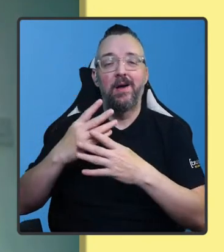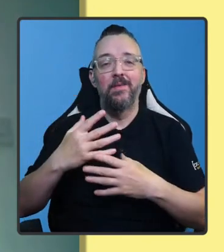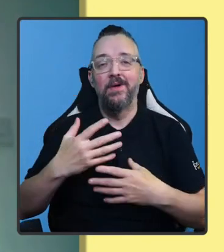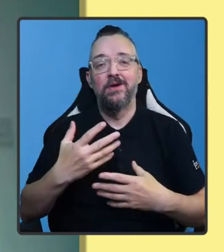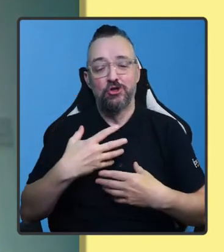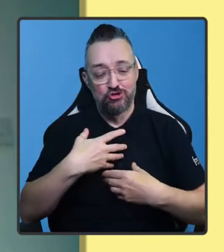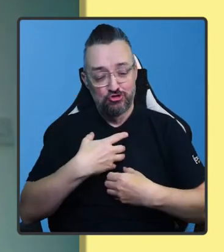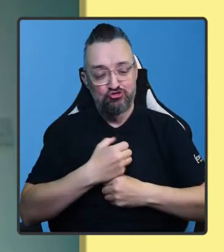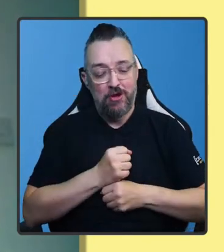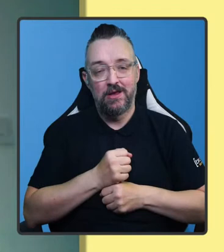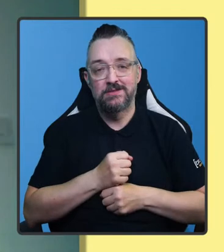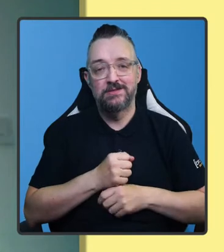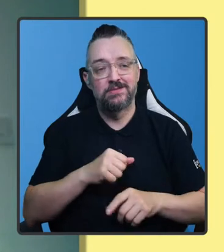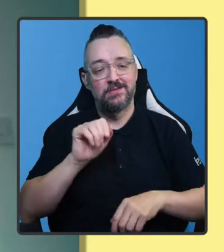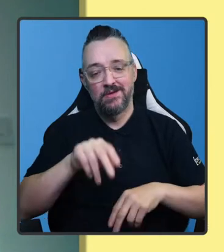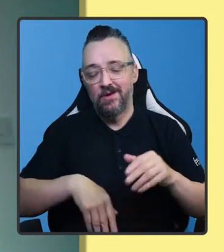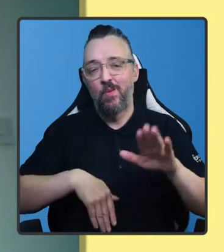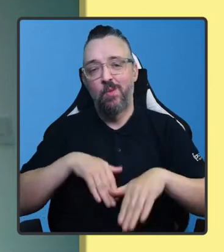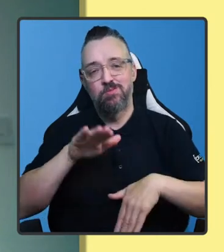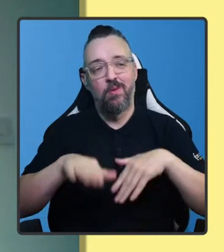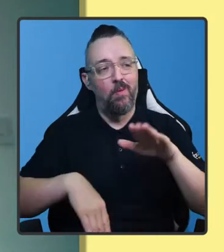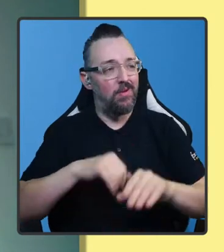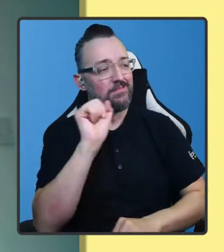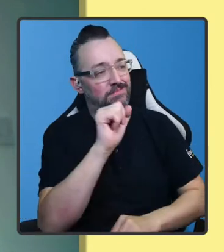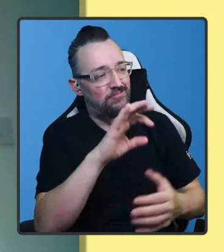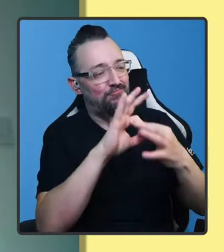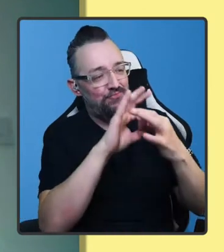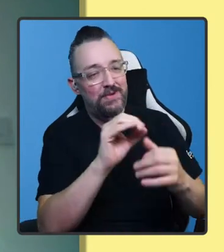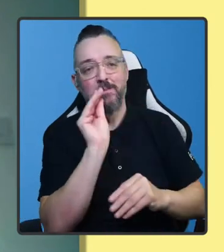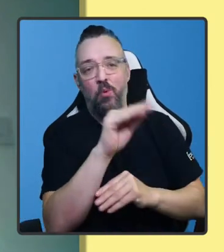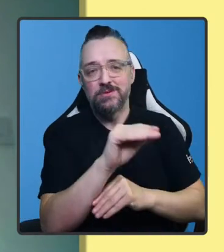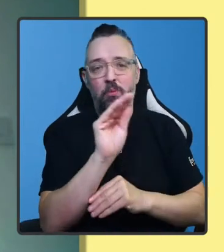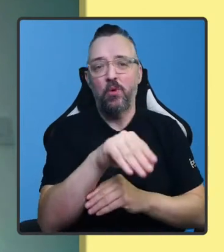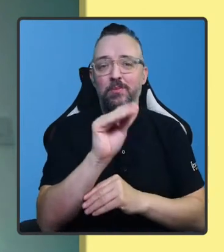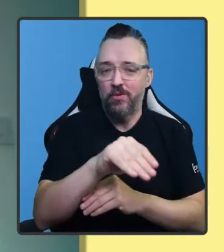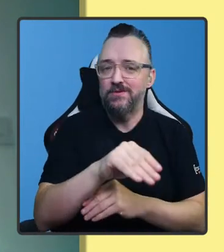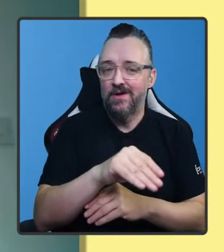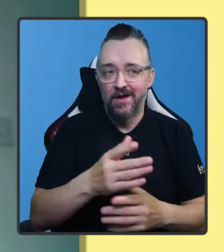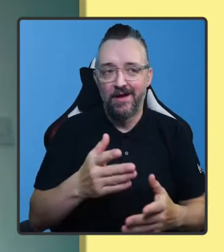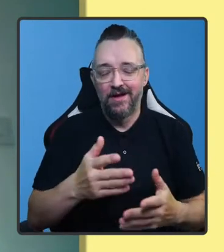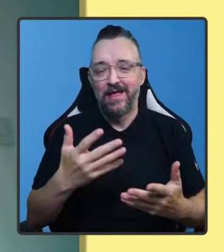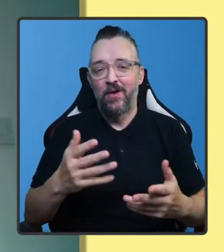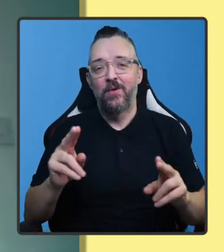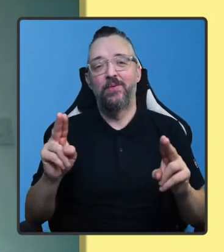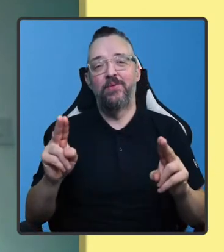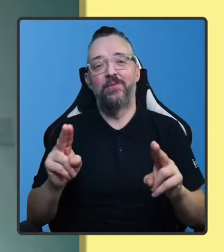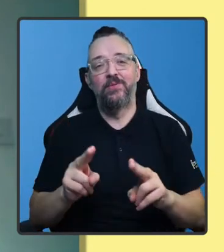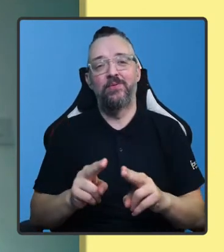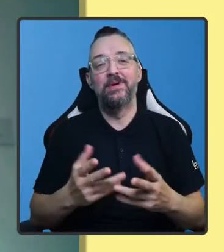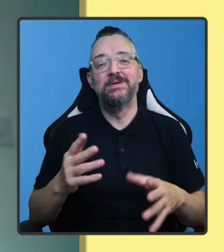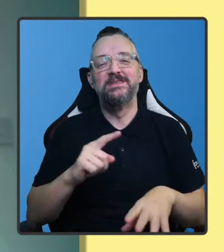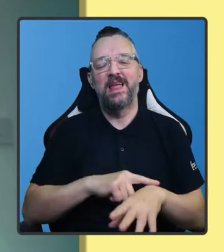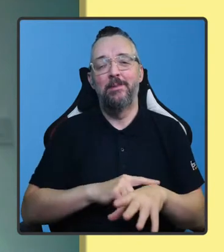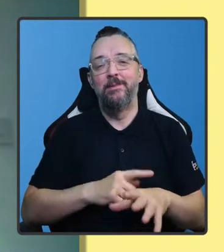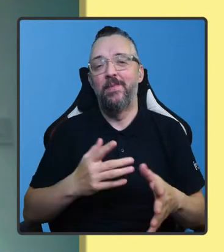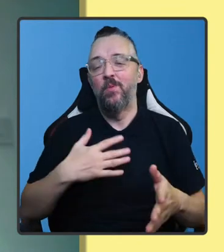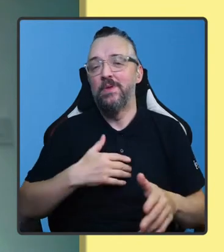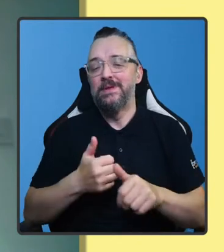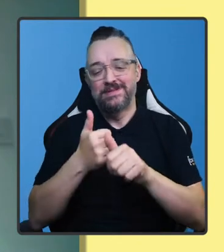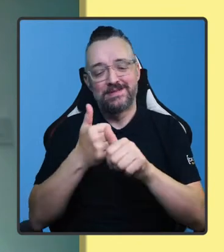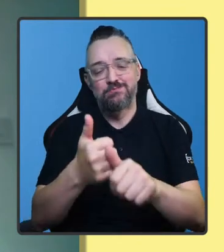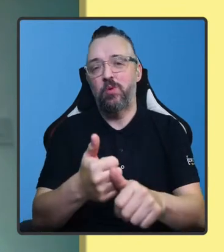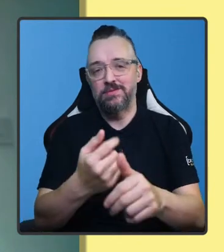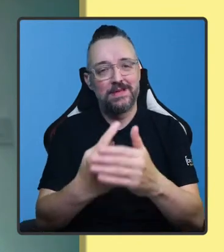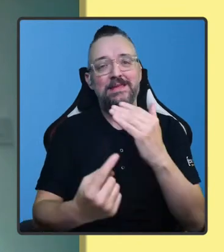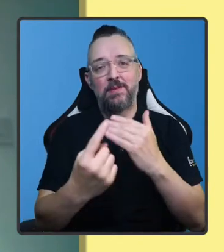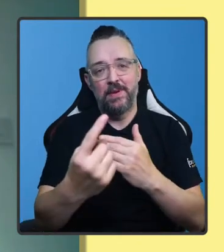streets, delivering newspapers, engaging with people to persuade them that it's time to support the independence